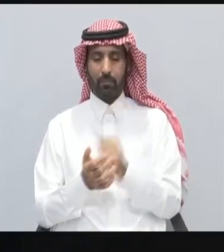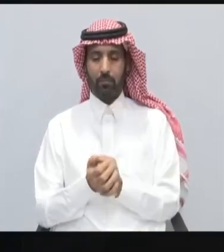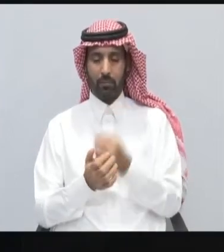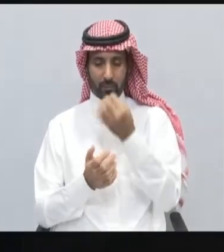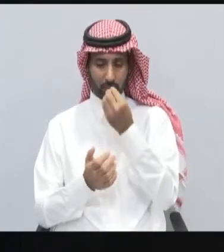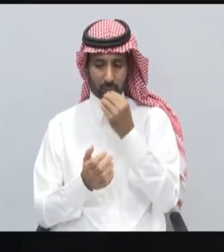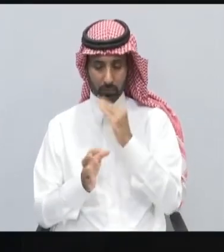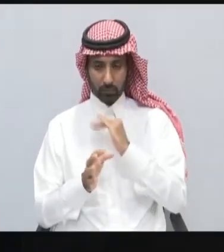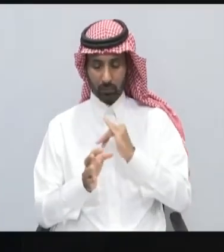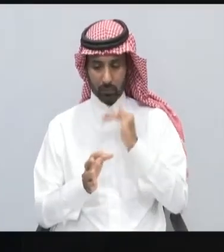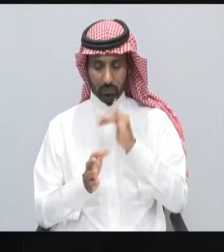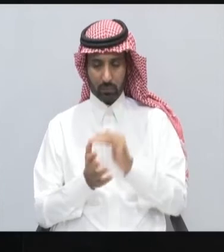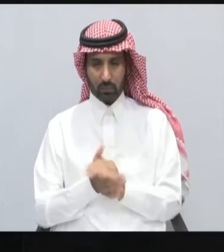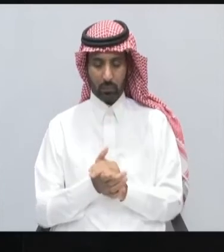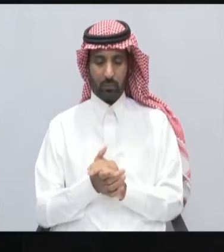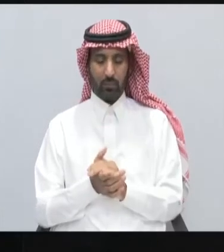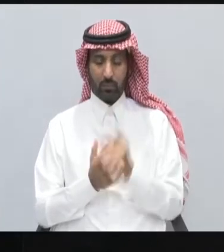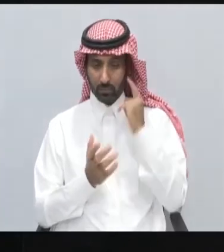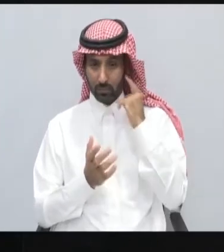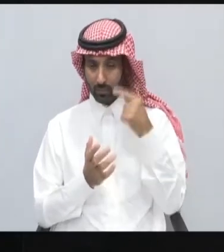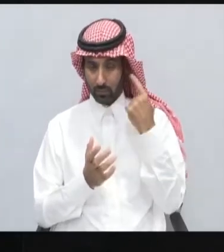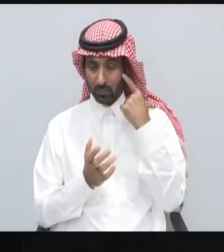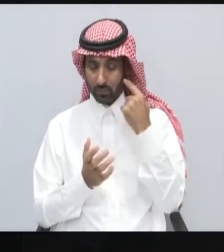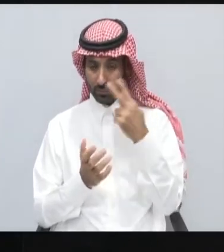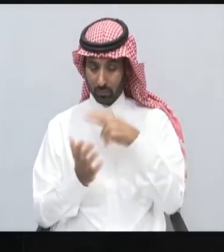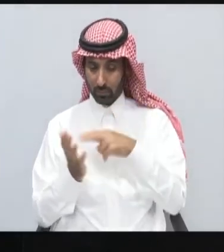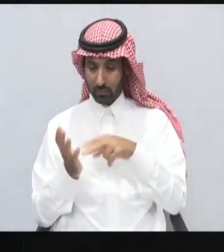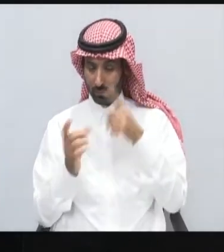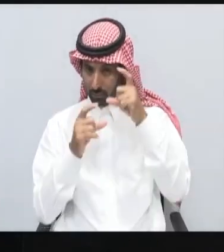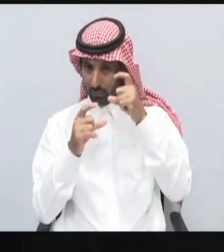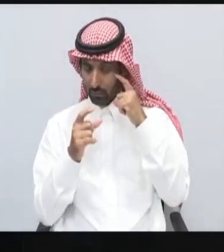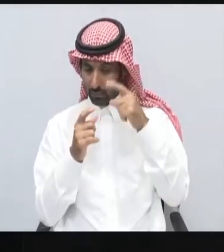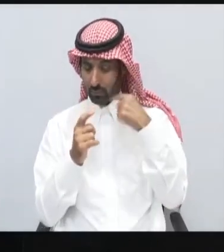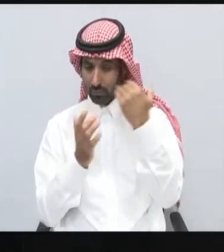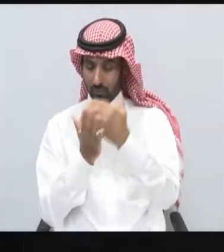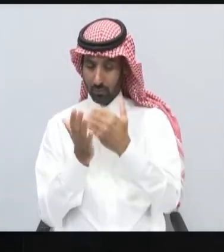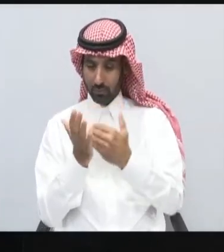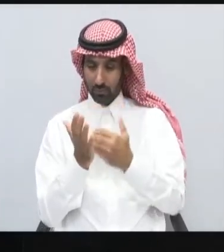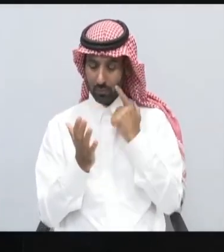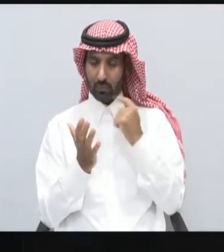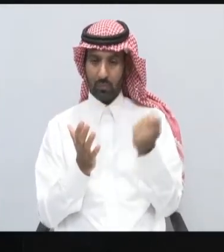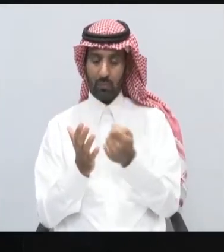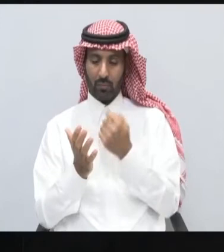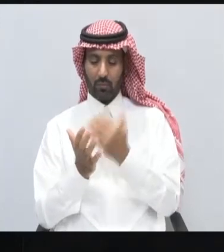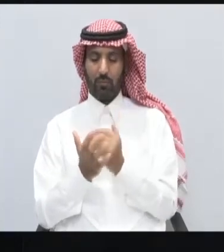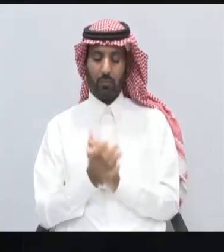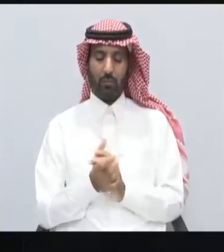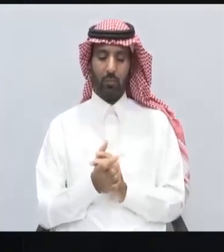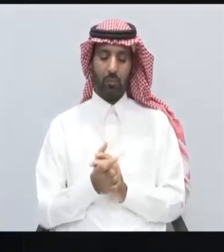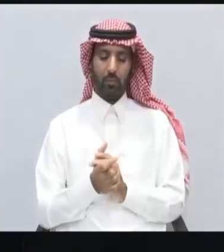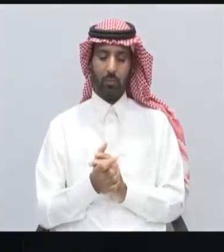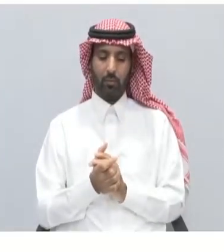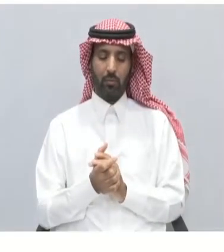people on a diet? Okay, think about it, read it, pause the video, read the forum again, and let's see the